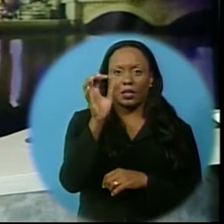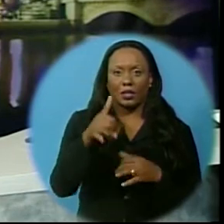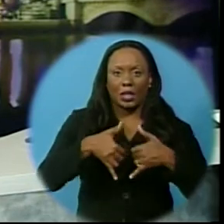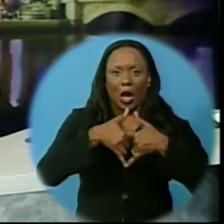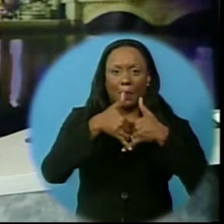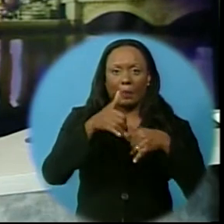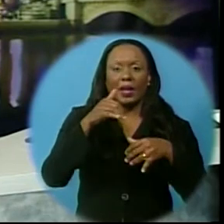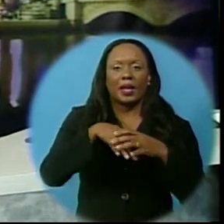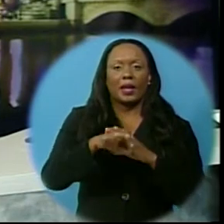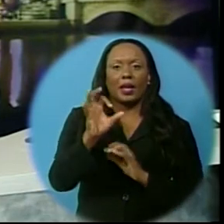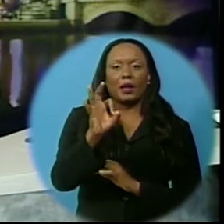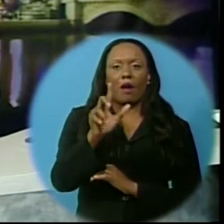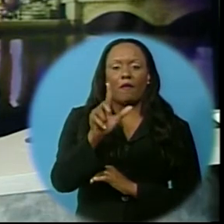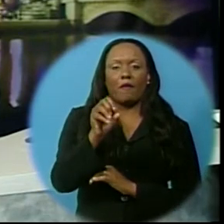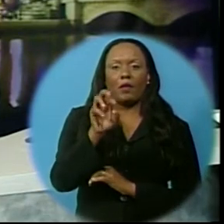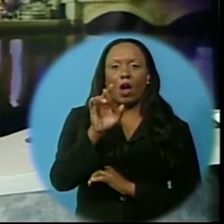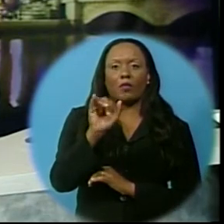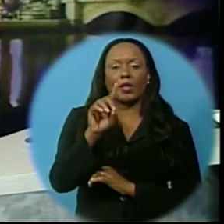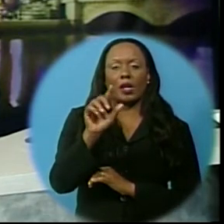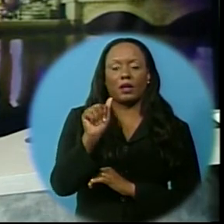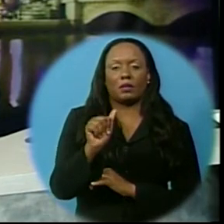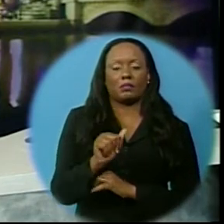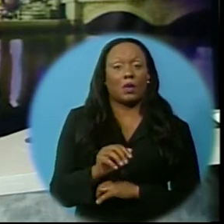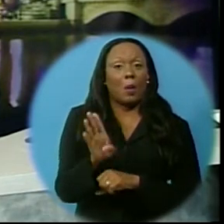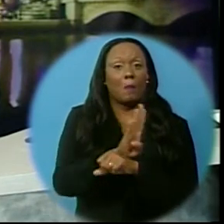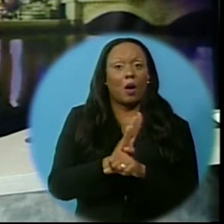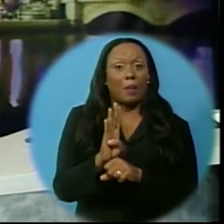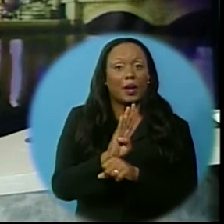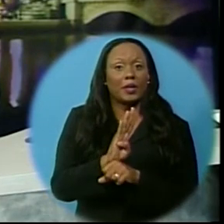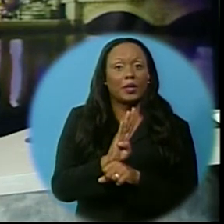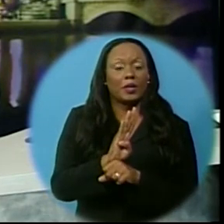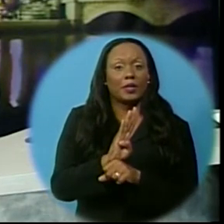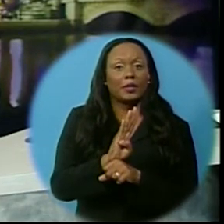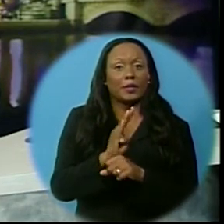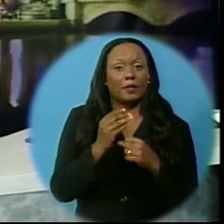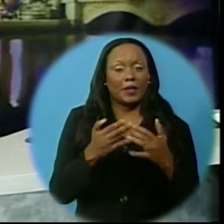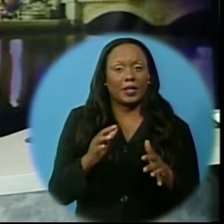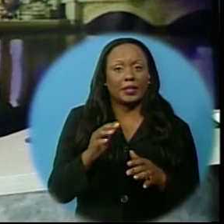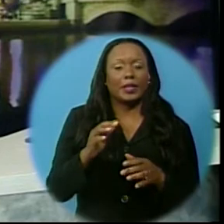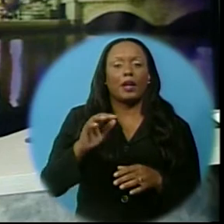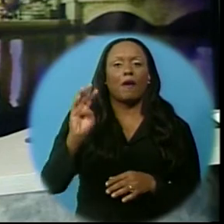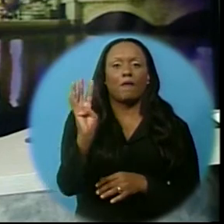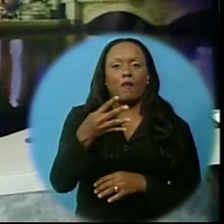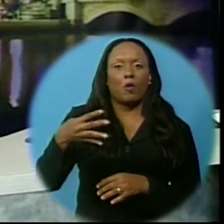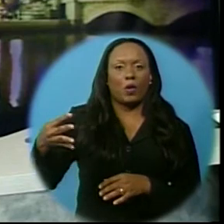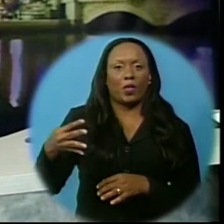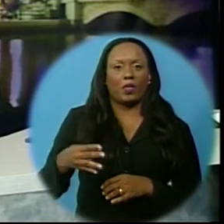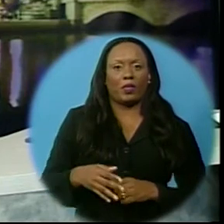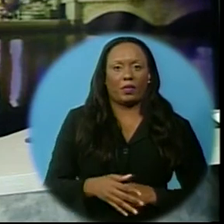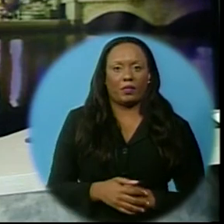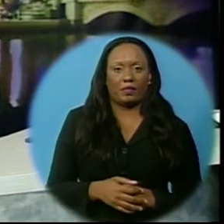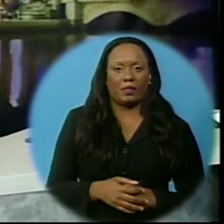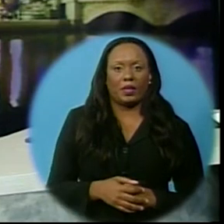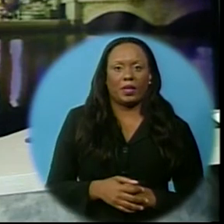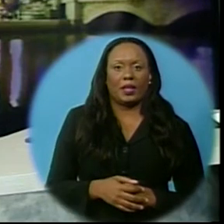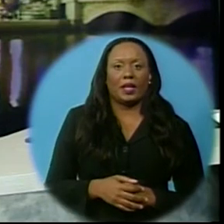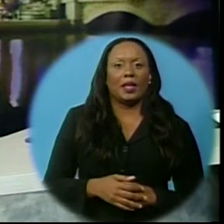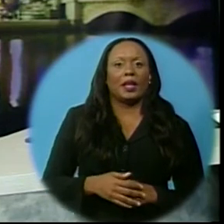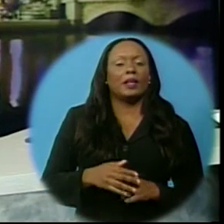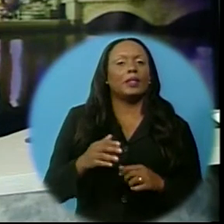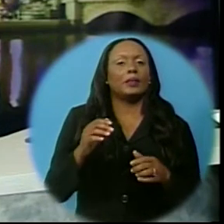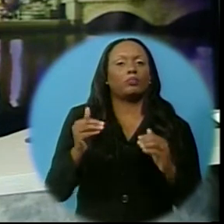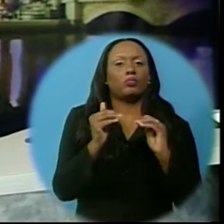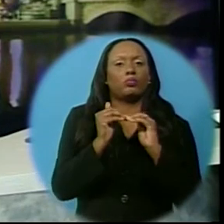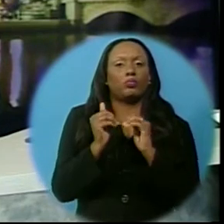in Tampa, Florida. Yes, today at the final Darts competition, Barbados drew 6-0 with Trinidad and Tobago in their final fixture